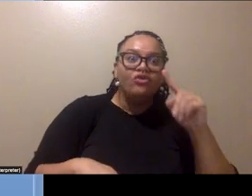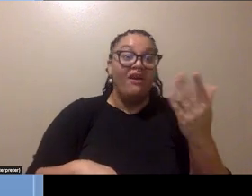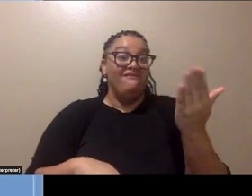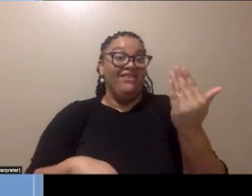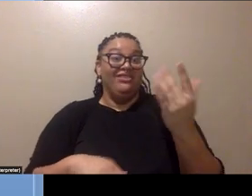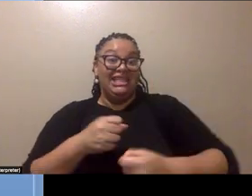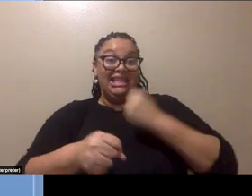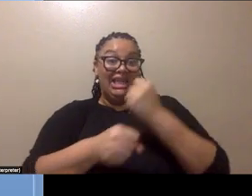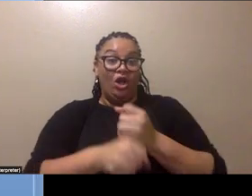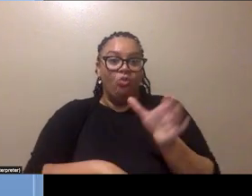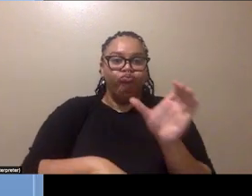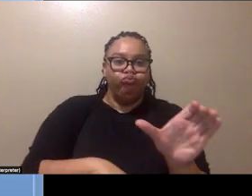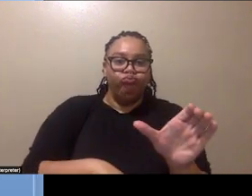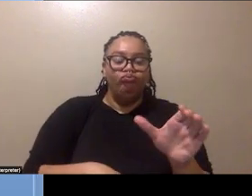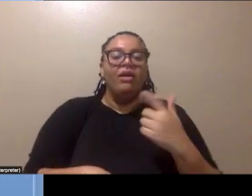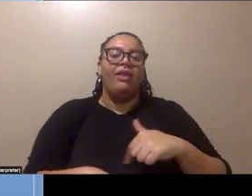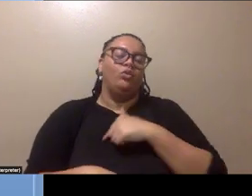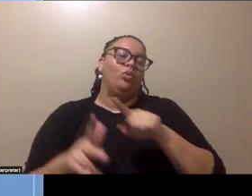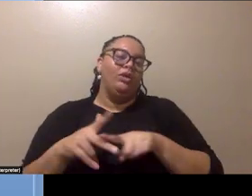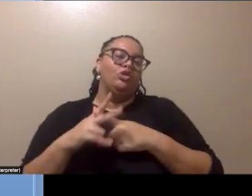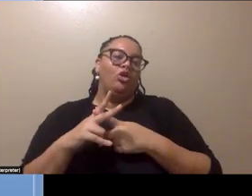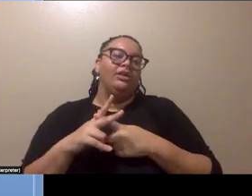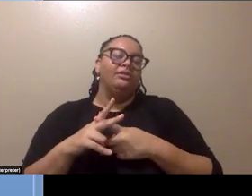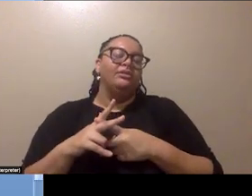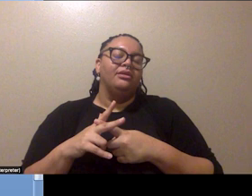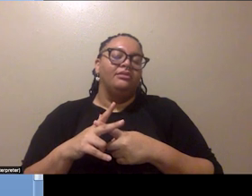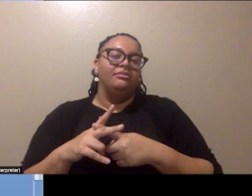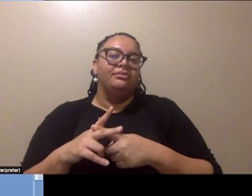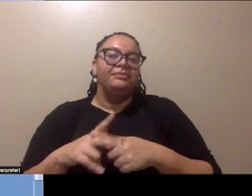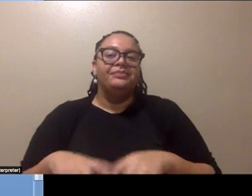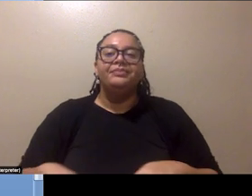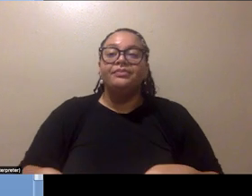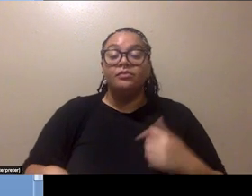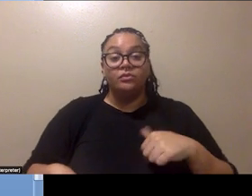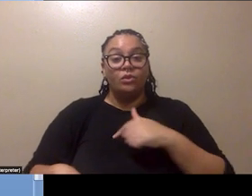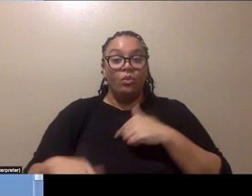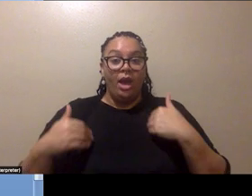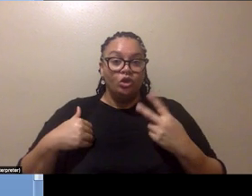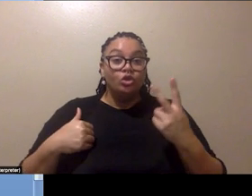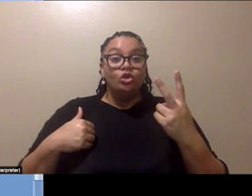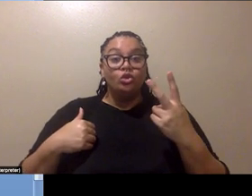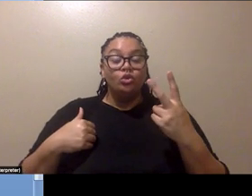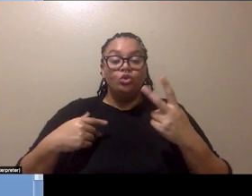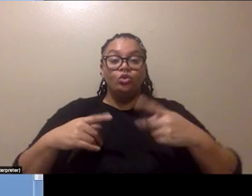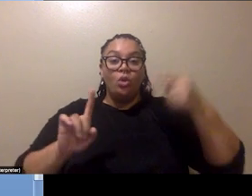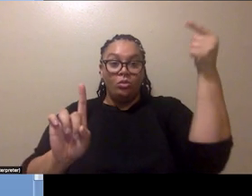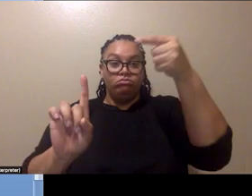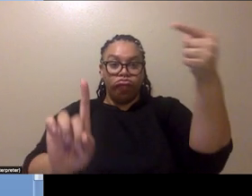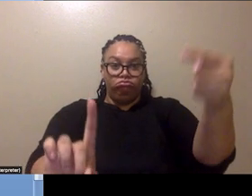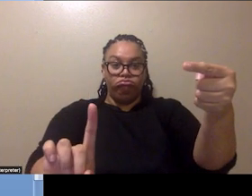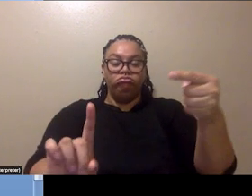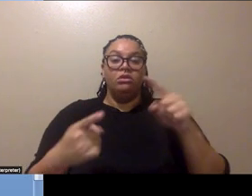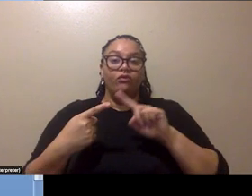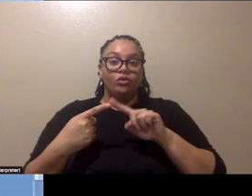habitat for that about 15-year chunk, which is when we came in 2015. So our study, we had